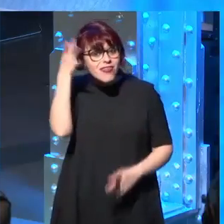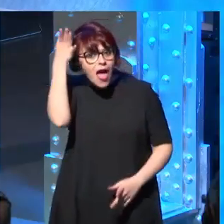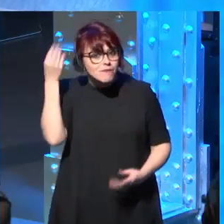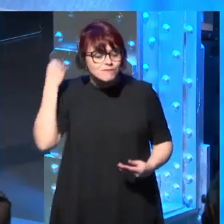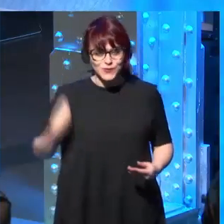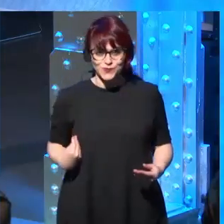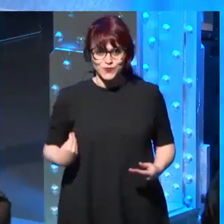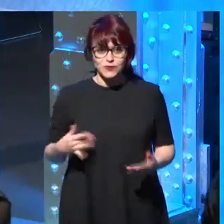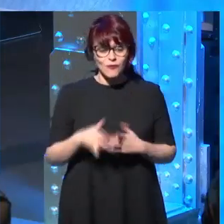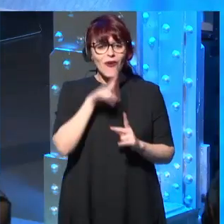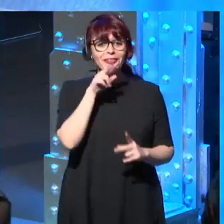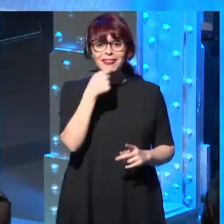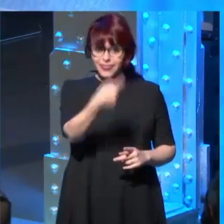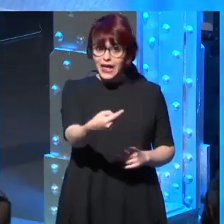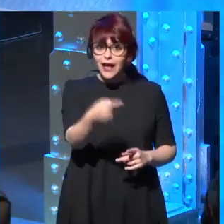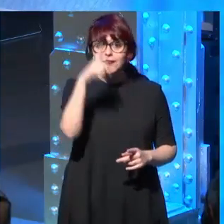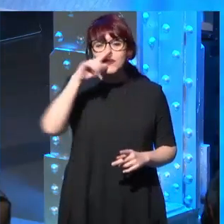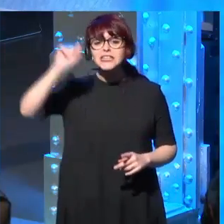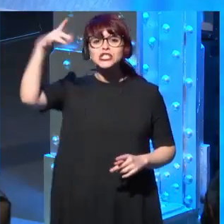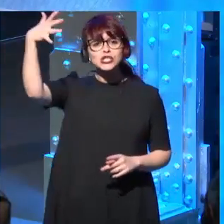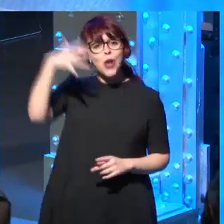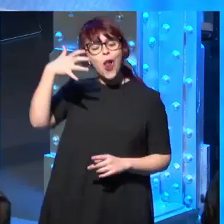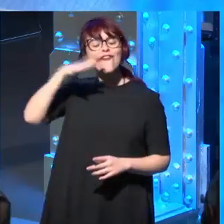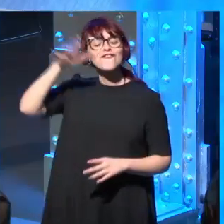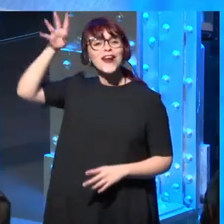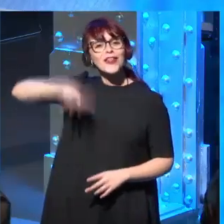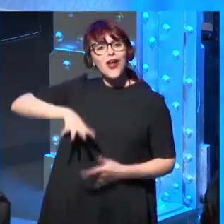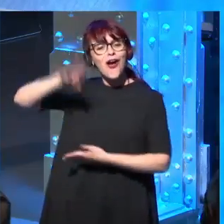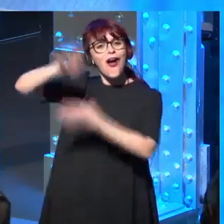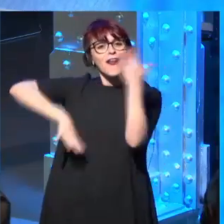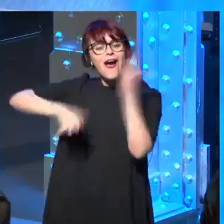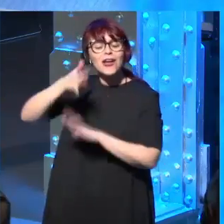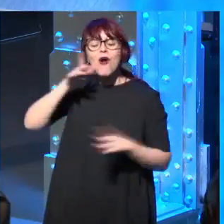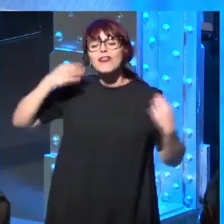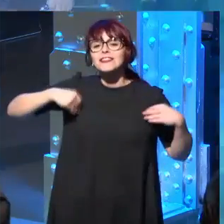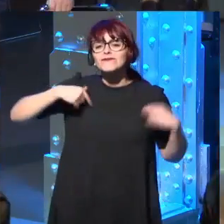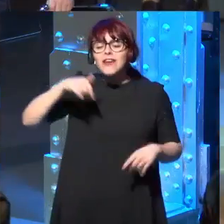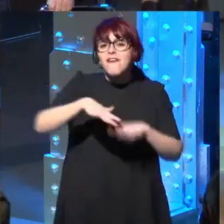Barcelona, the good afternoon I enjoyed here in Madrid.